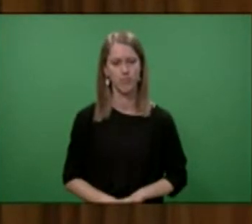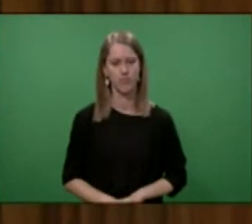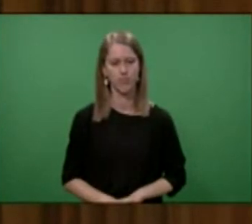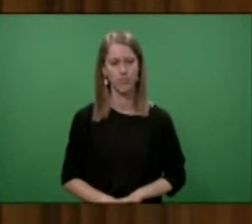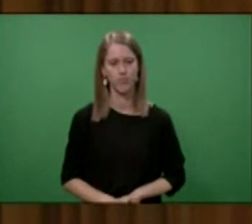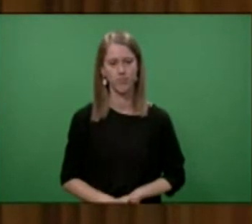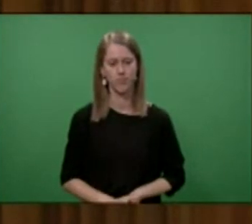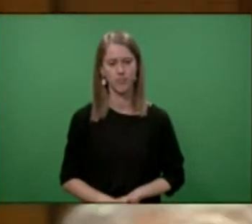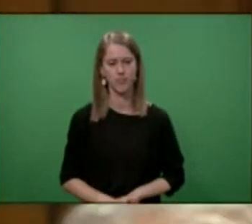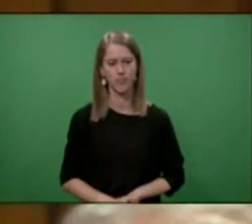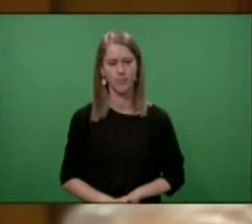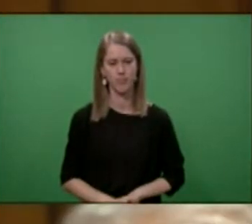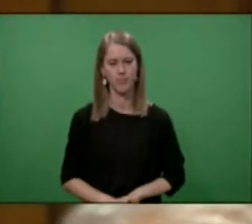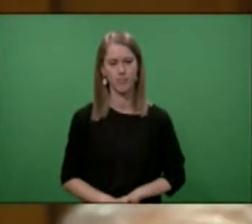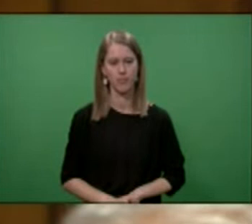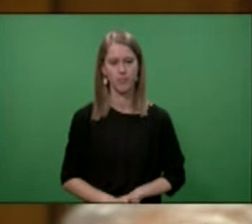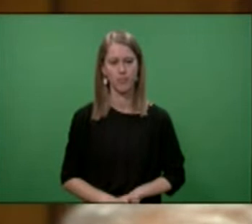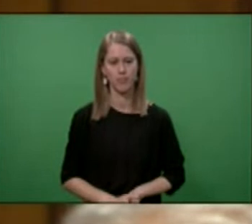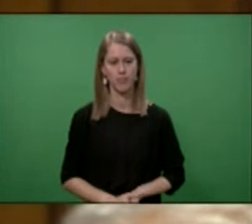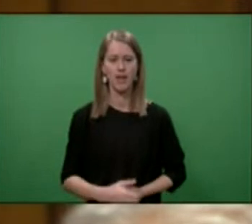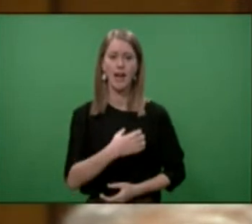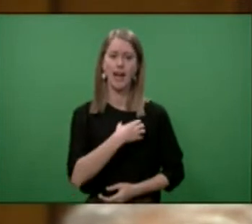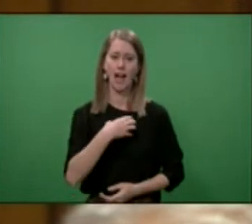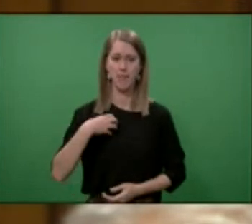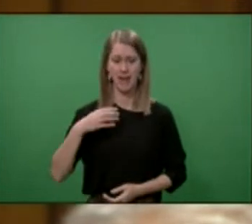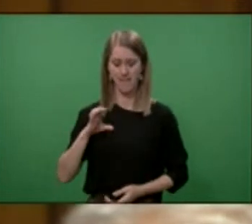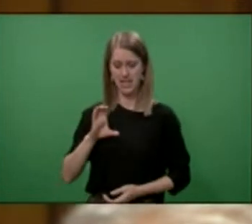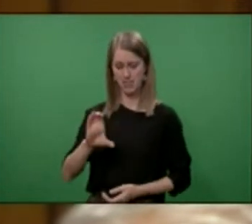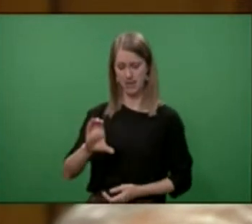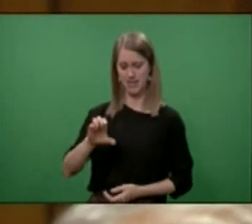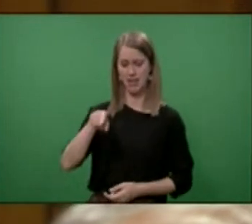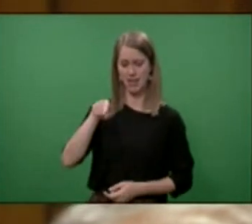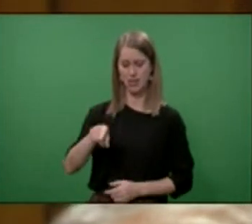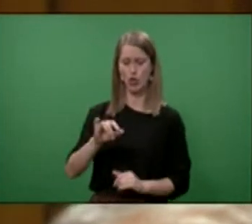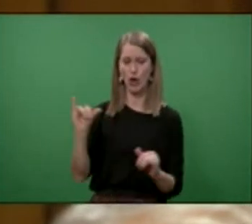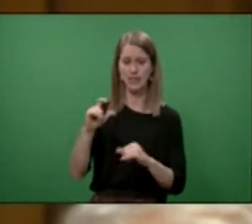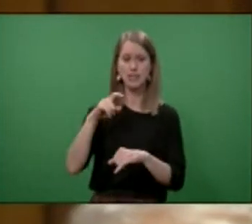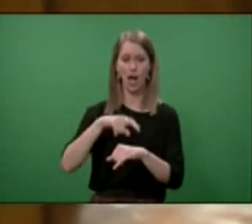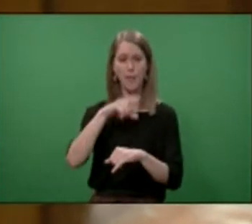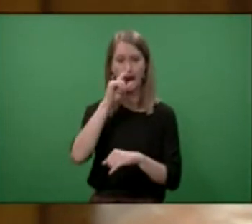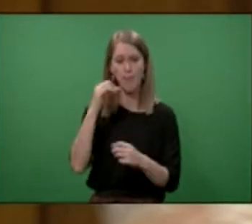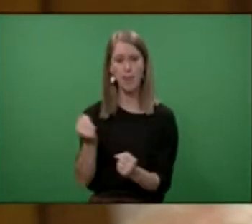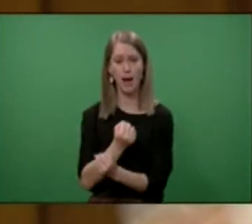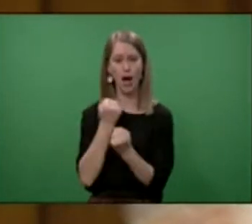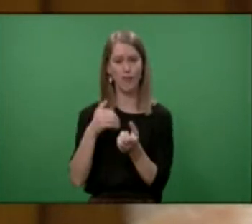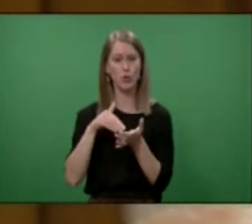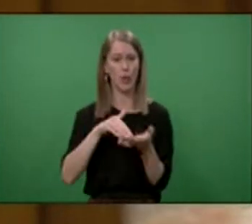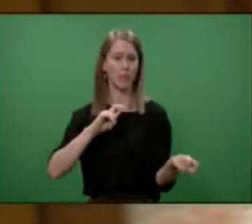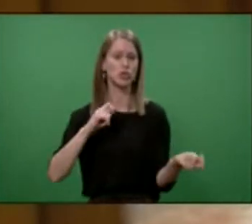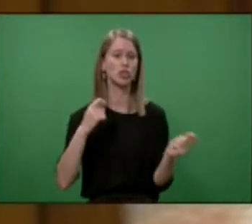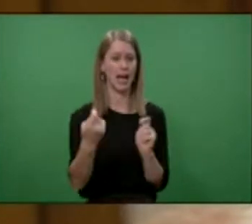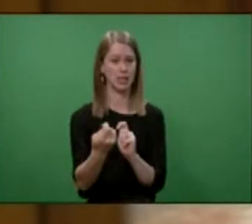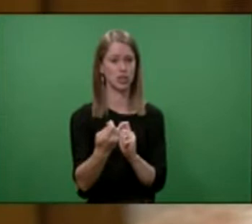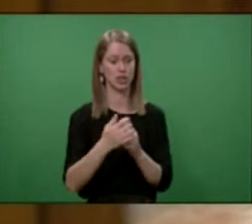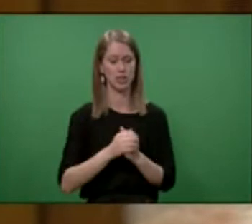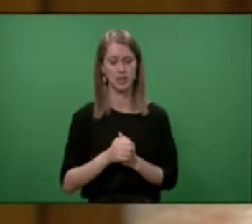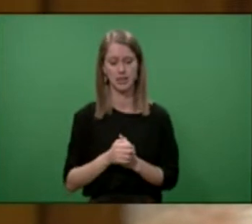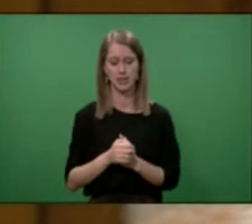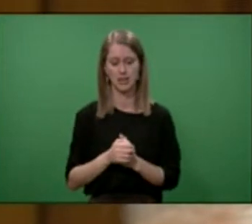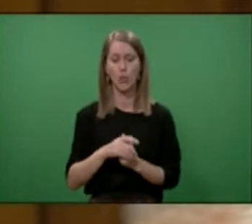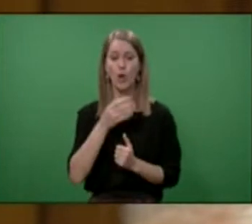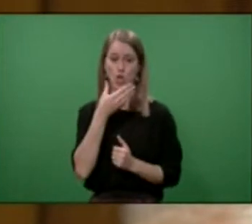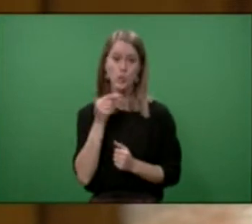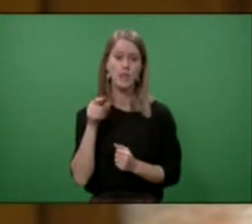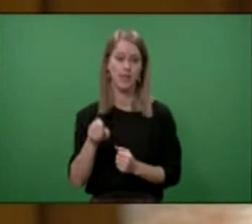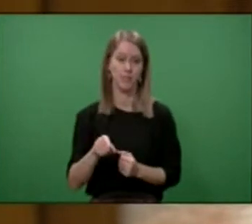Significant levels of government investment in a time of crisis can be a powerful tool for change, and it's a tool that's being